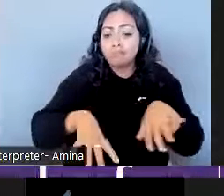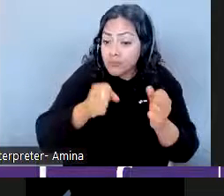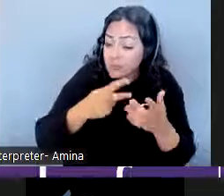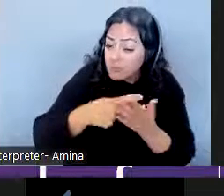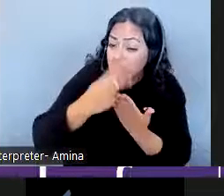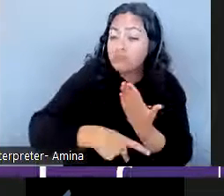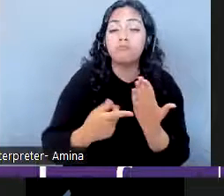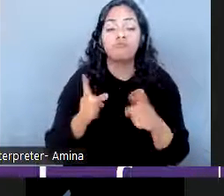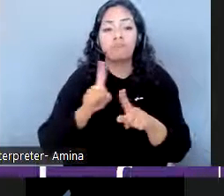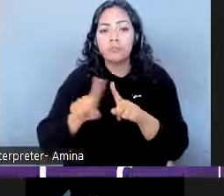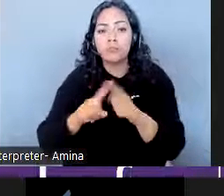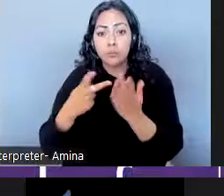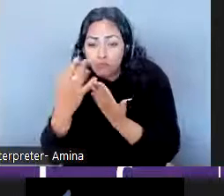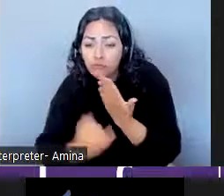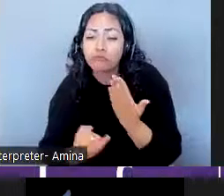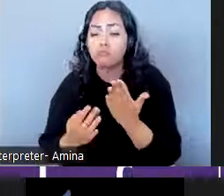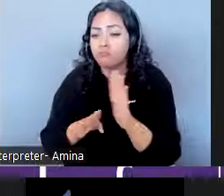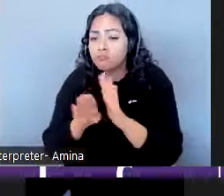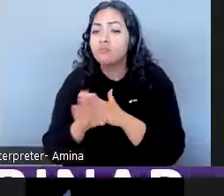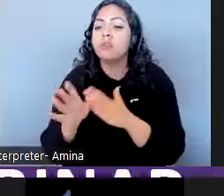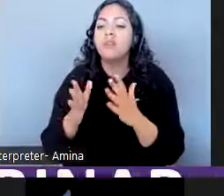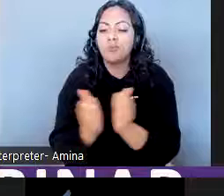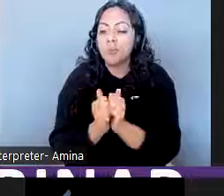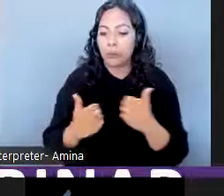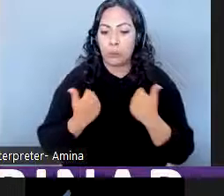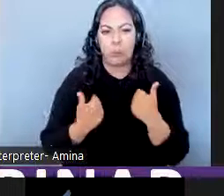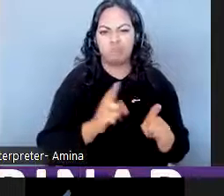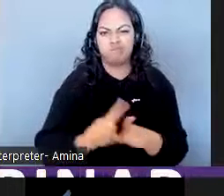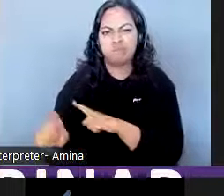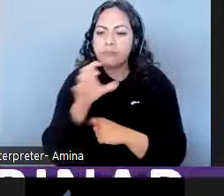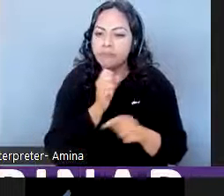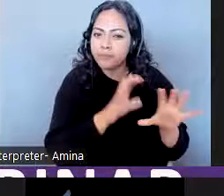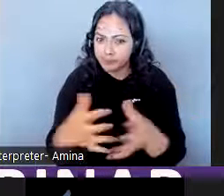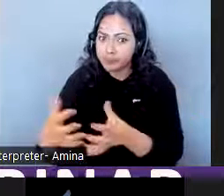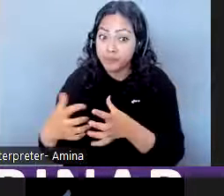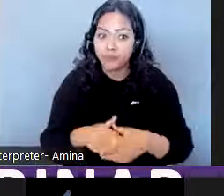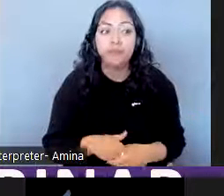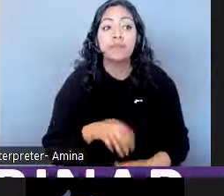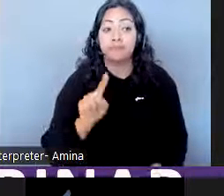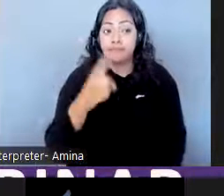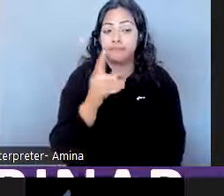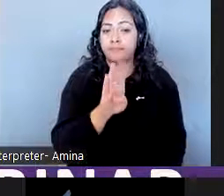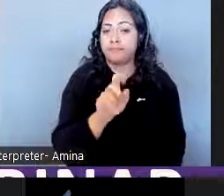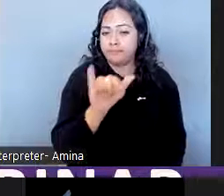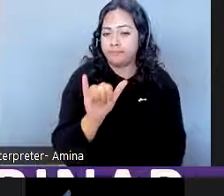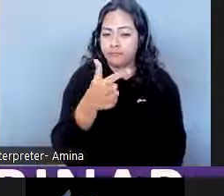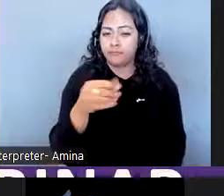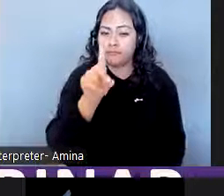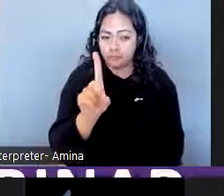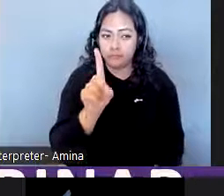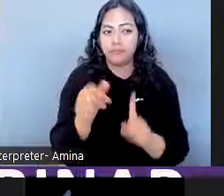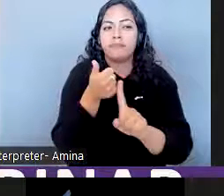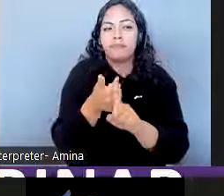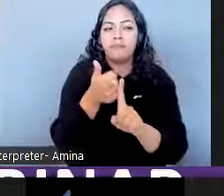and initiatives with youth of all different ages. So Betty Good, who's our moderator for today's